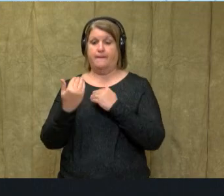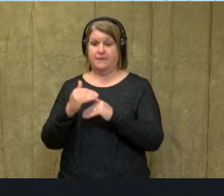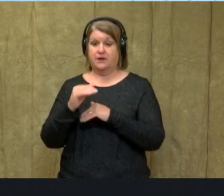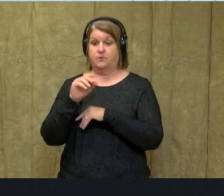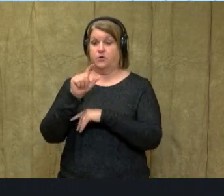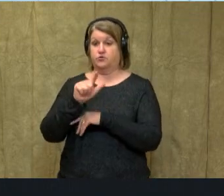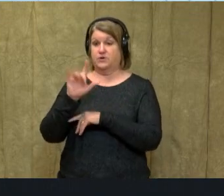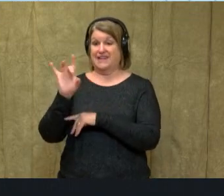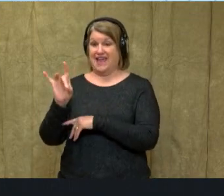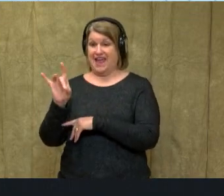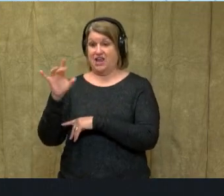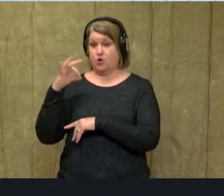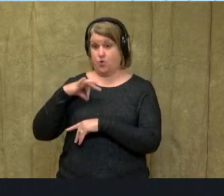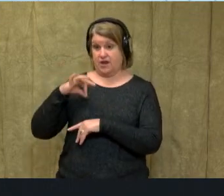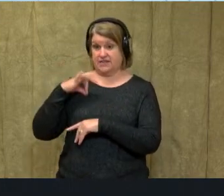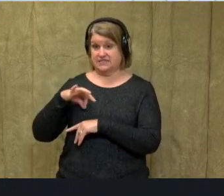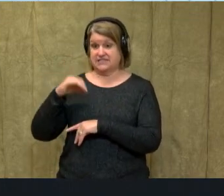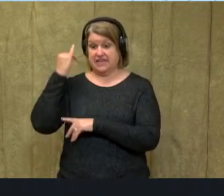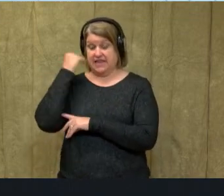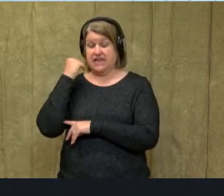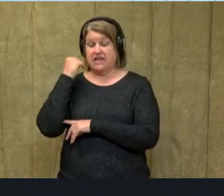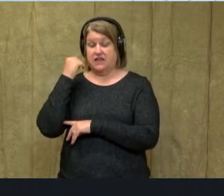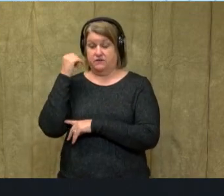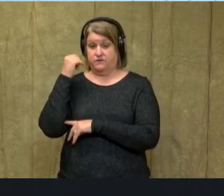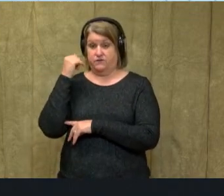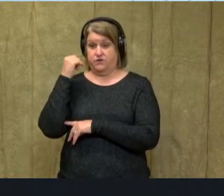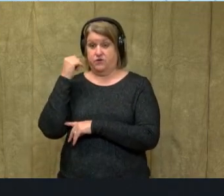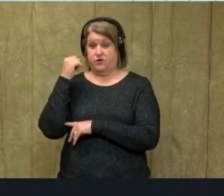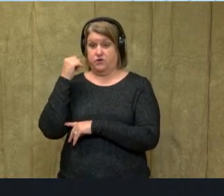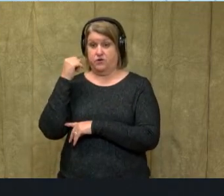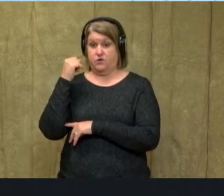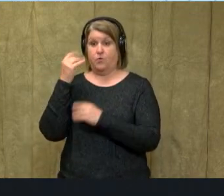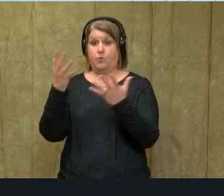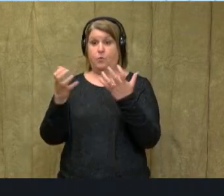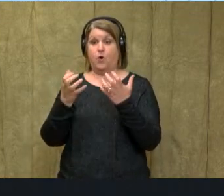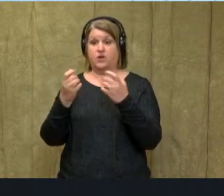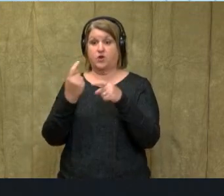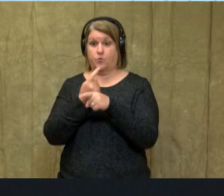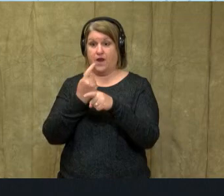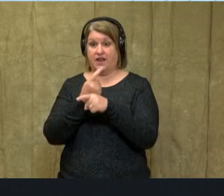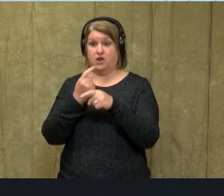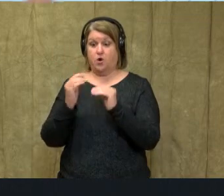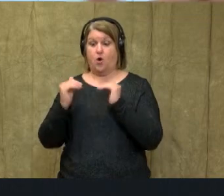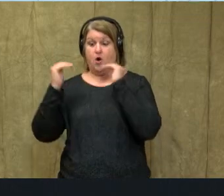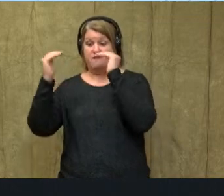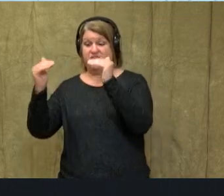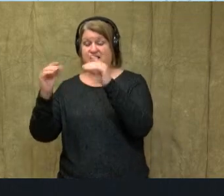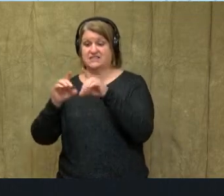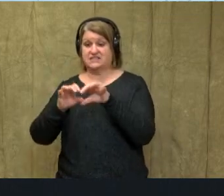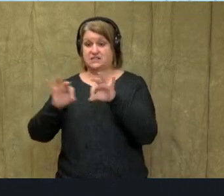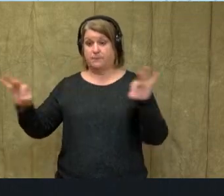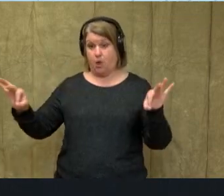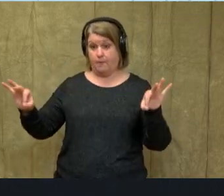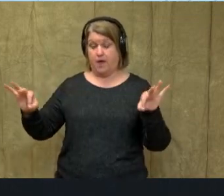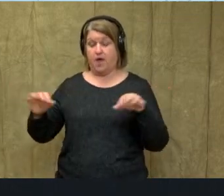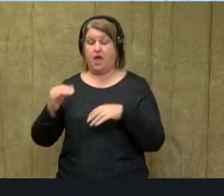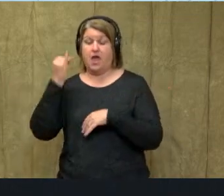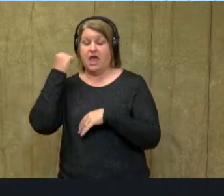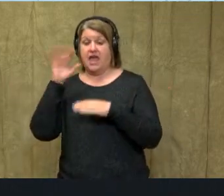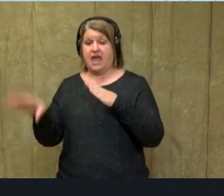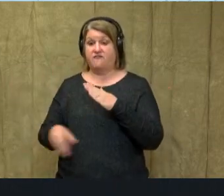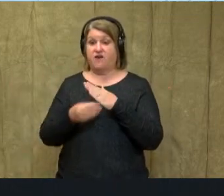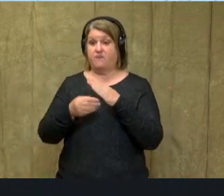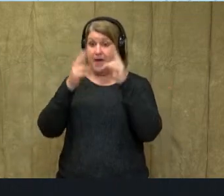you're seeking a regular advanced diploma. So if I'm adding honors, that gives me a